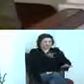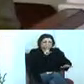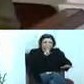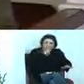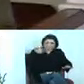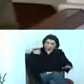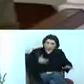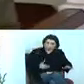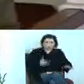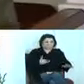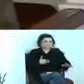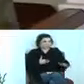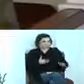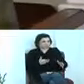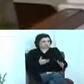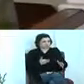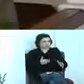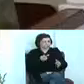What we carry,